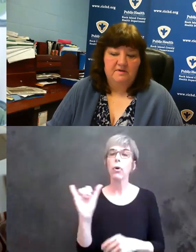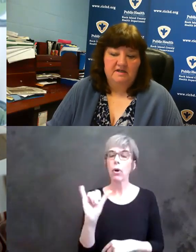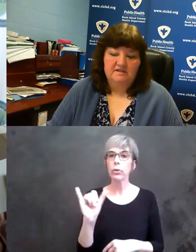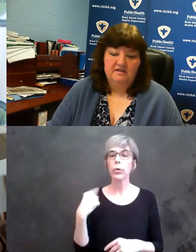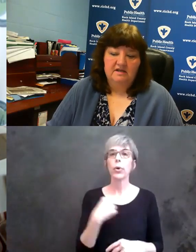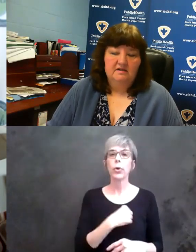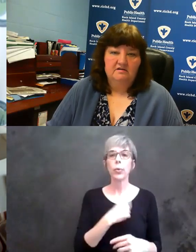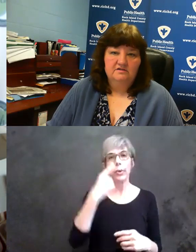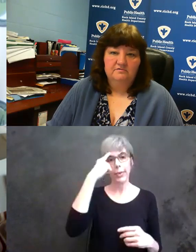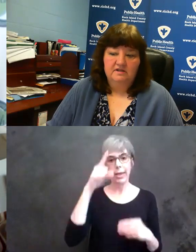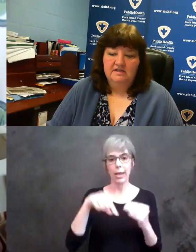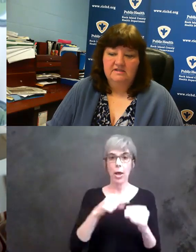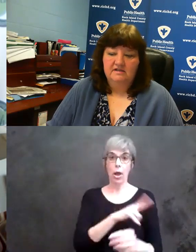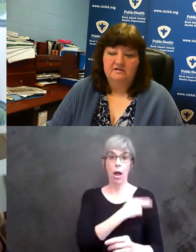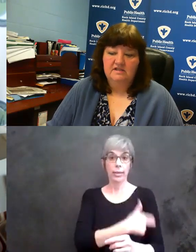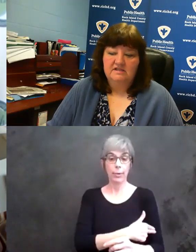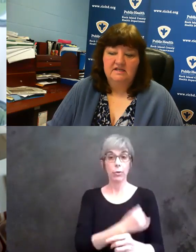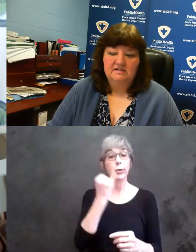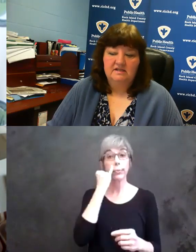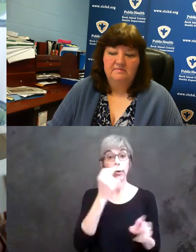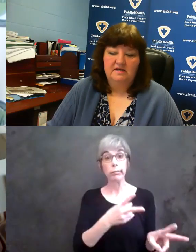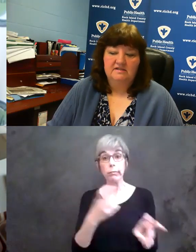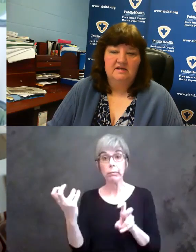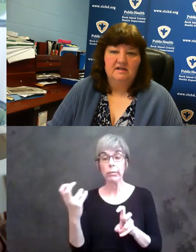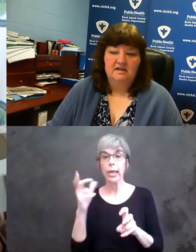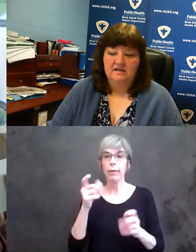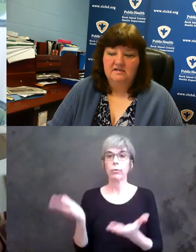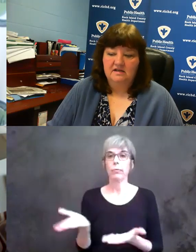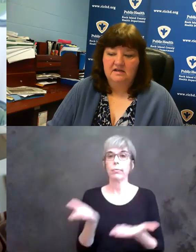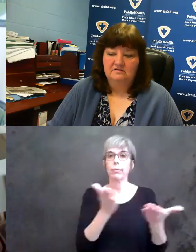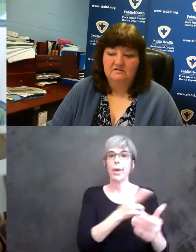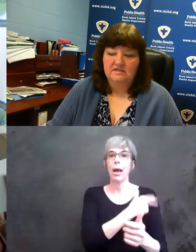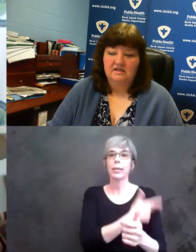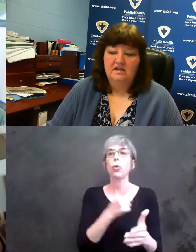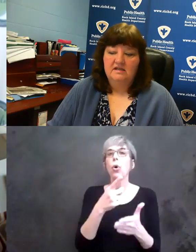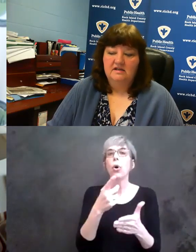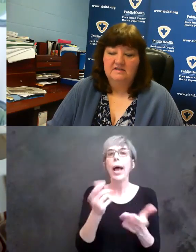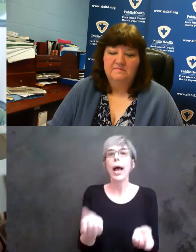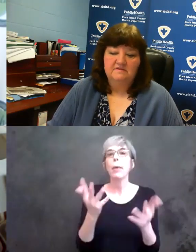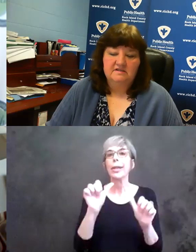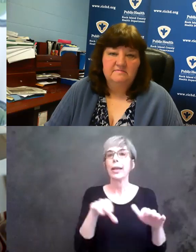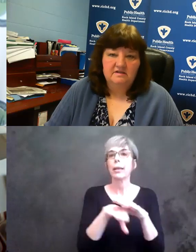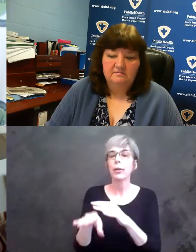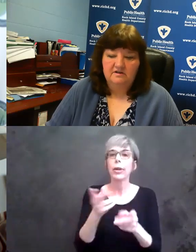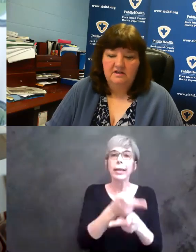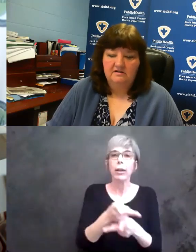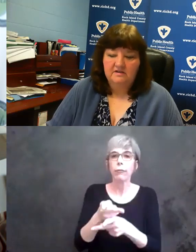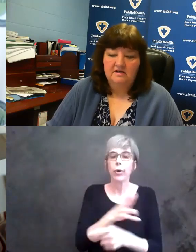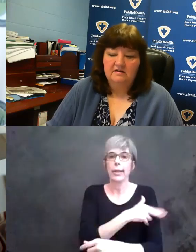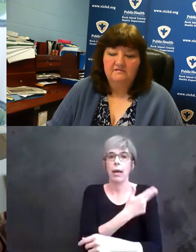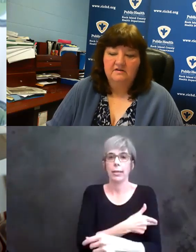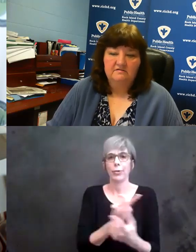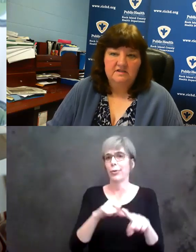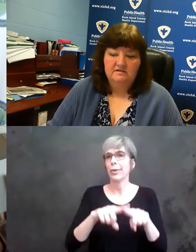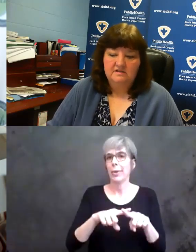hospital surge capacity. It also relies on increased testing capacity and contact tracing. The hospital systems and community